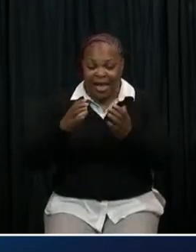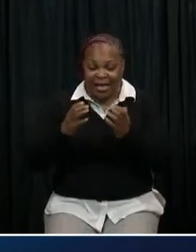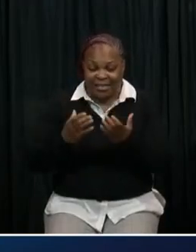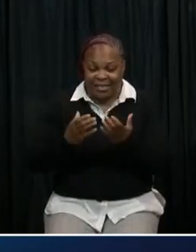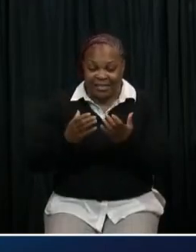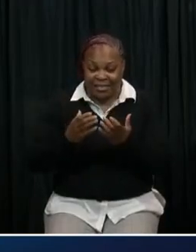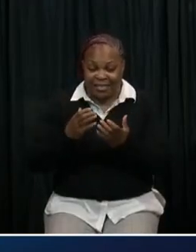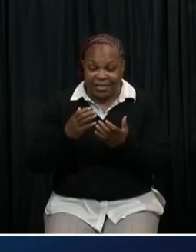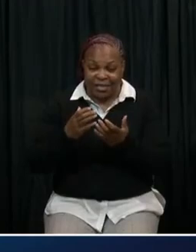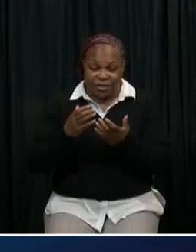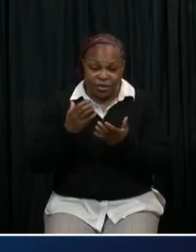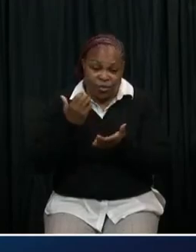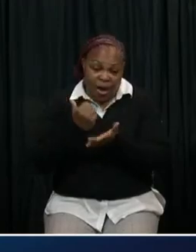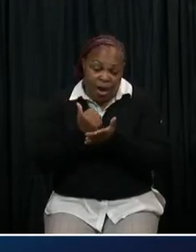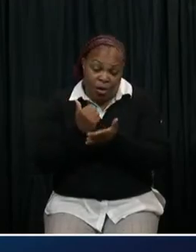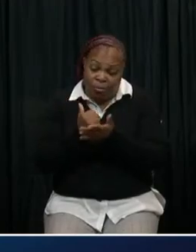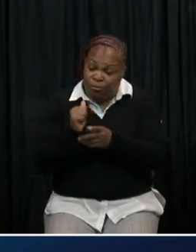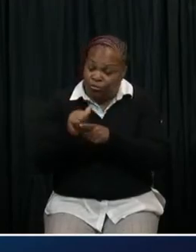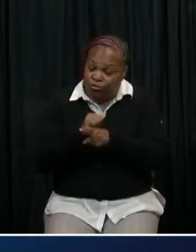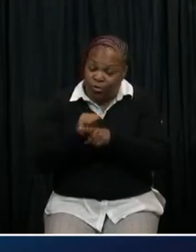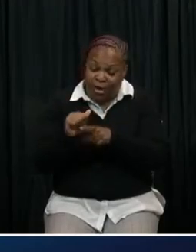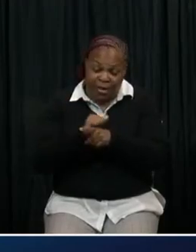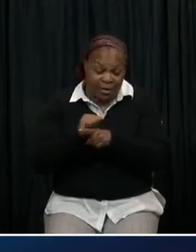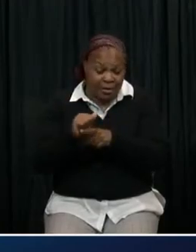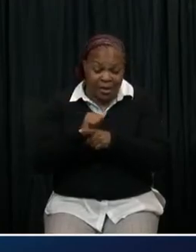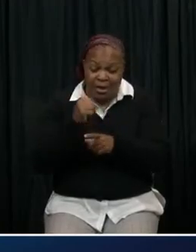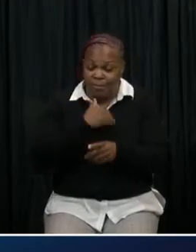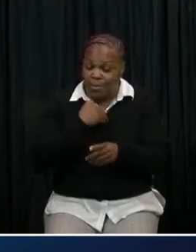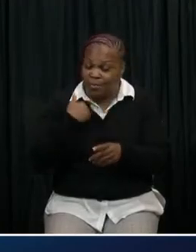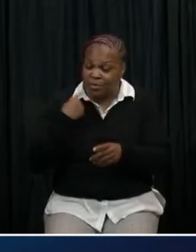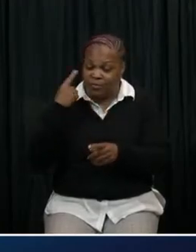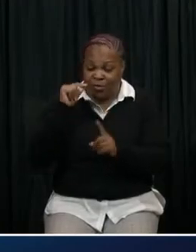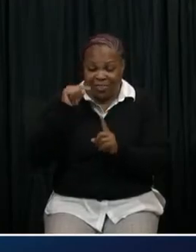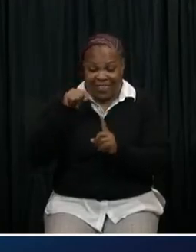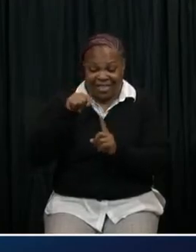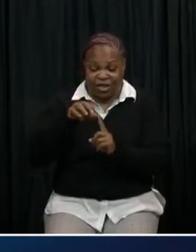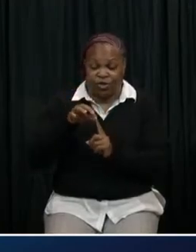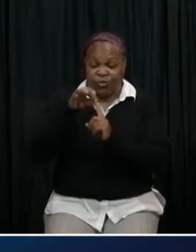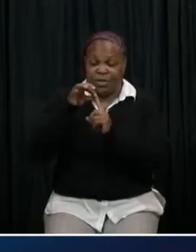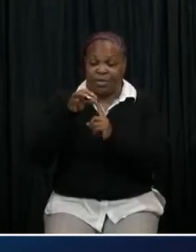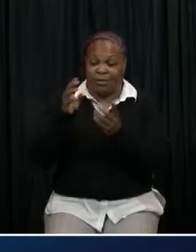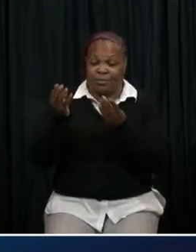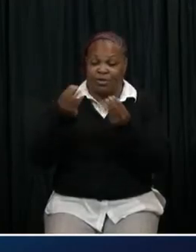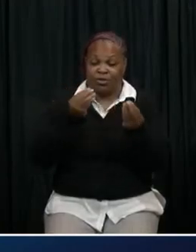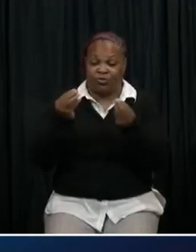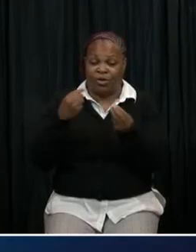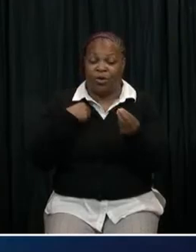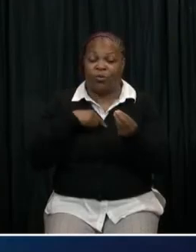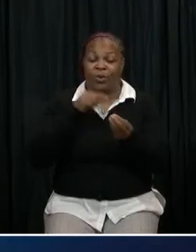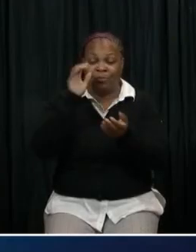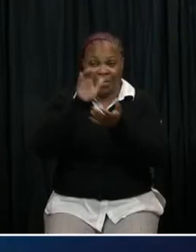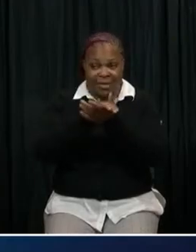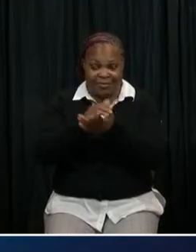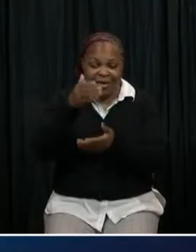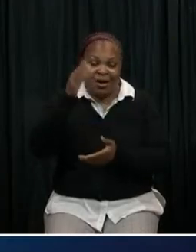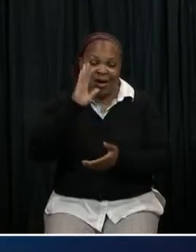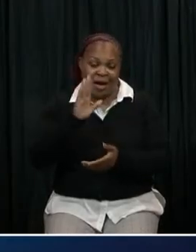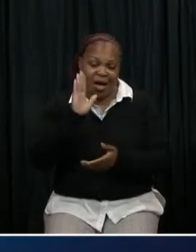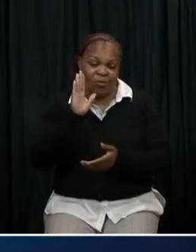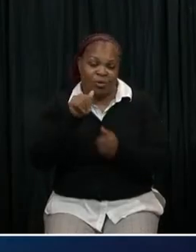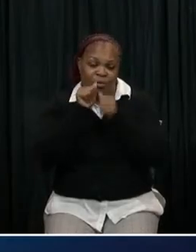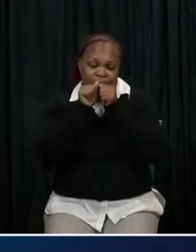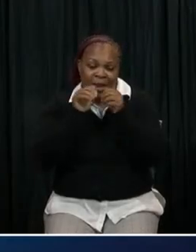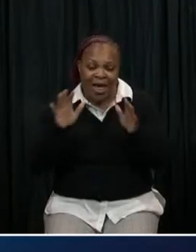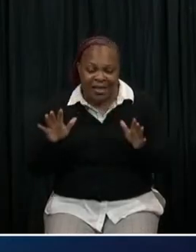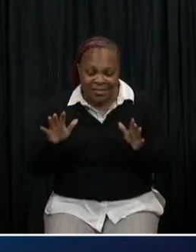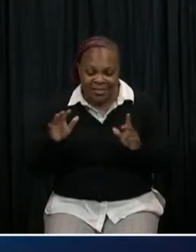church train its members for this special ministry. We really believe that God will bless this kind of